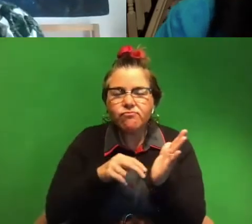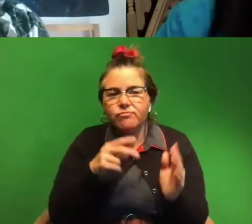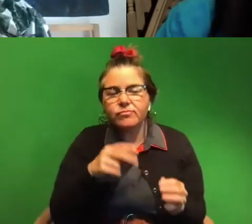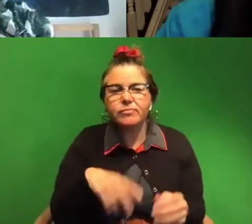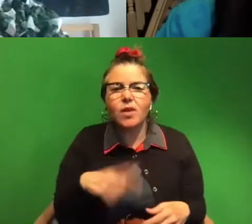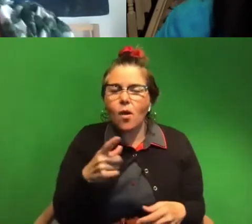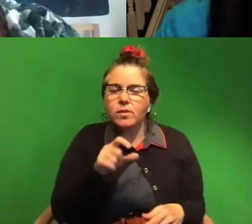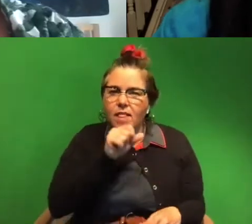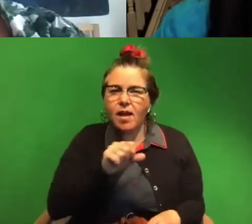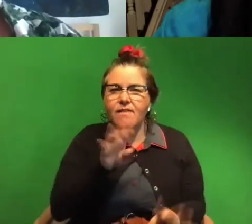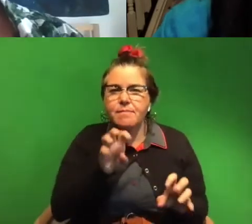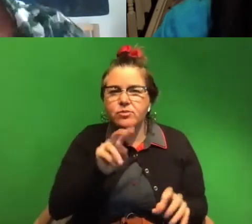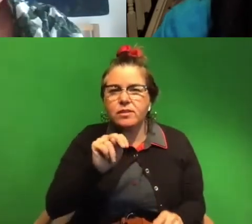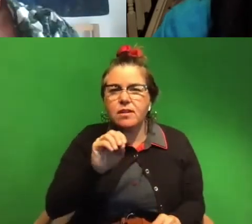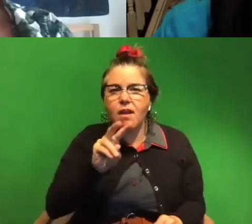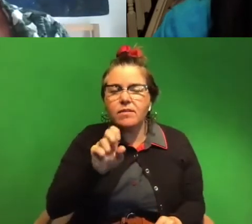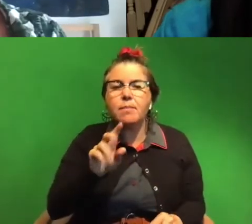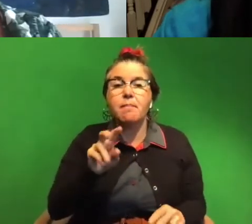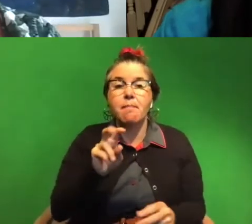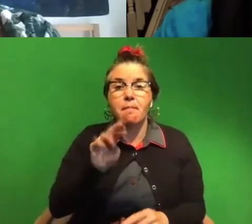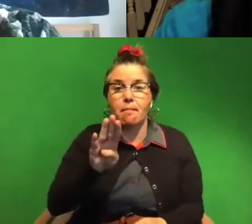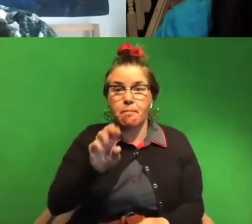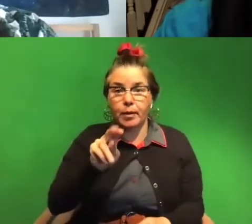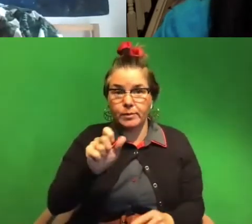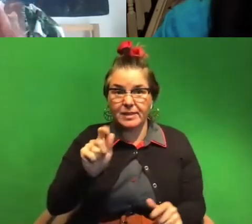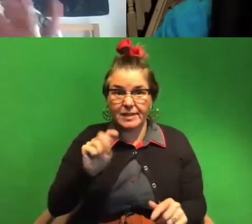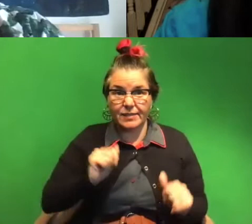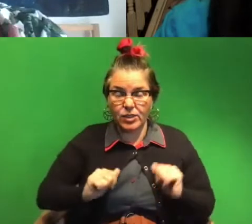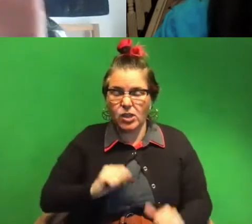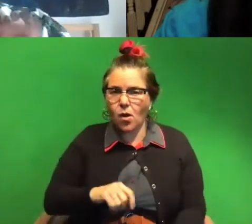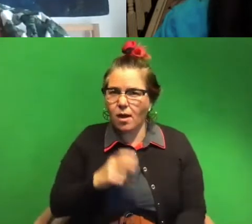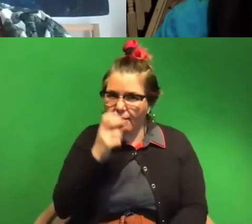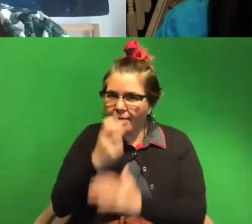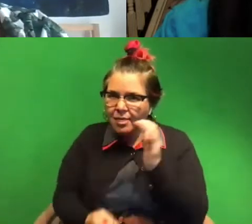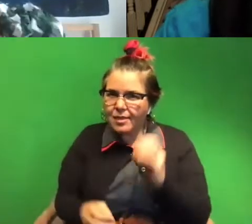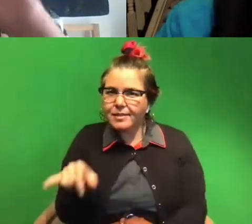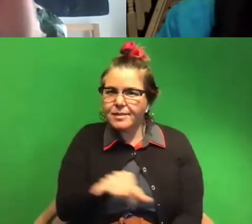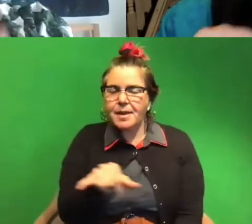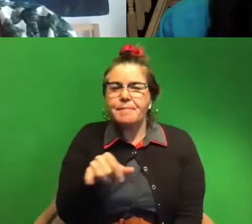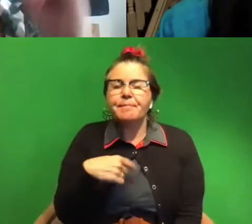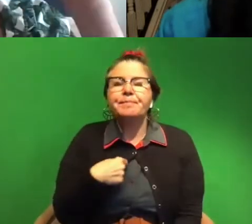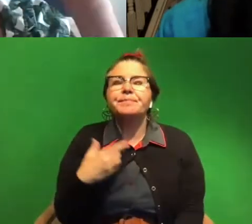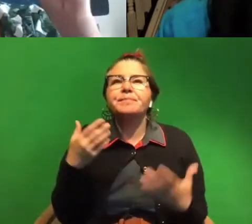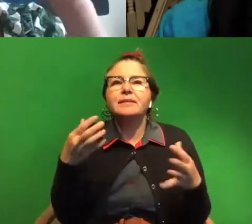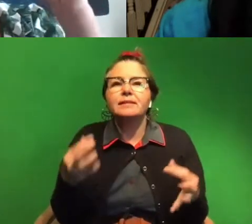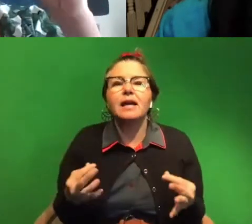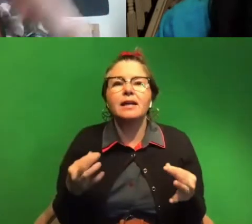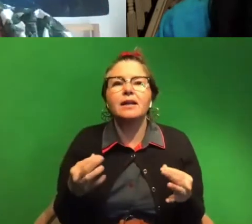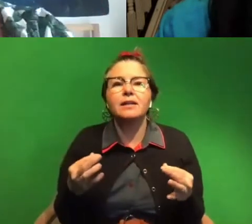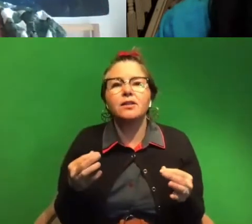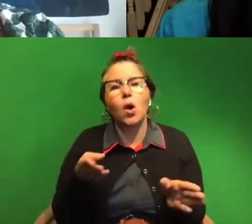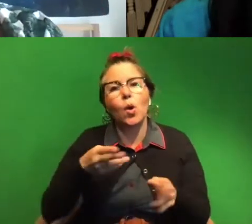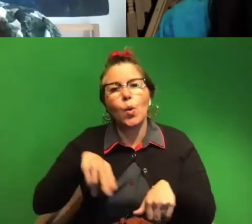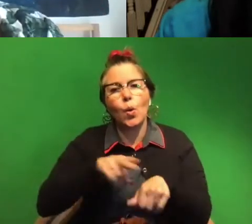mystery novels. Bones came out. I really liked it too. But I decided to go the normal route